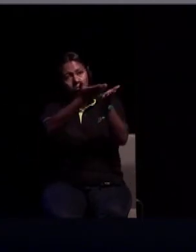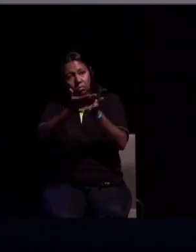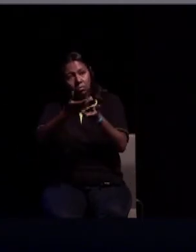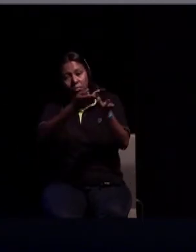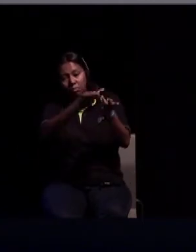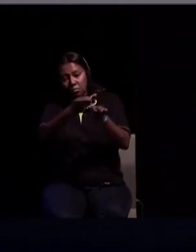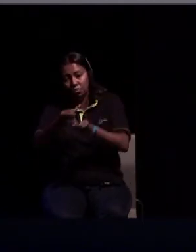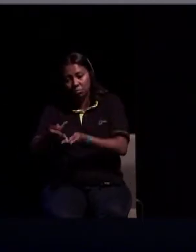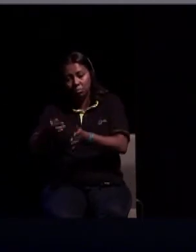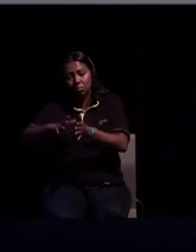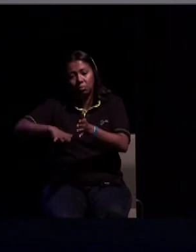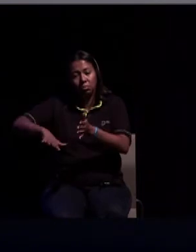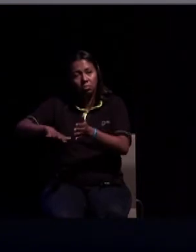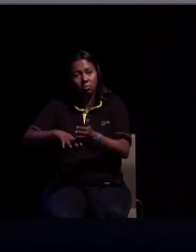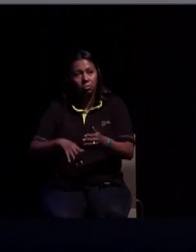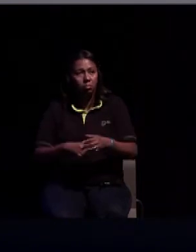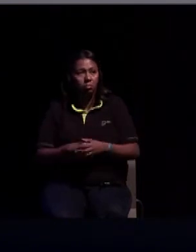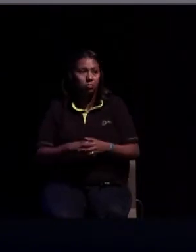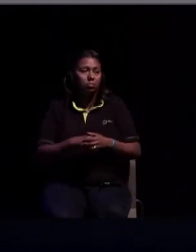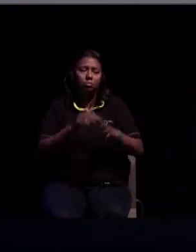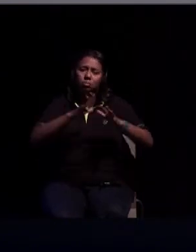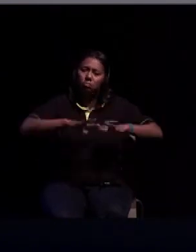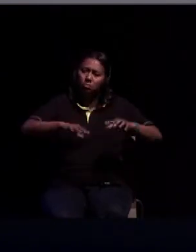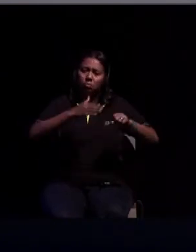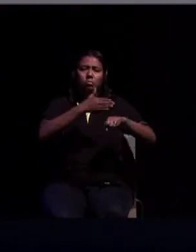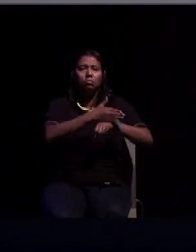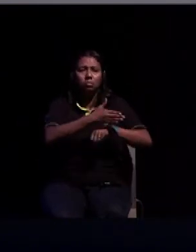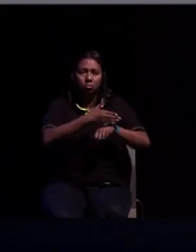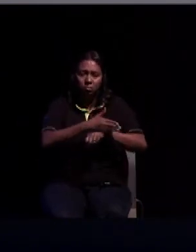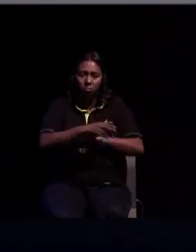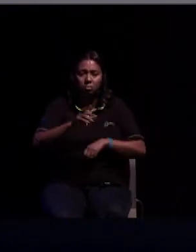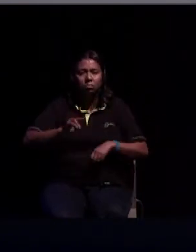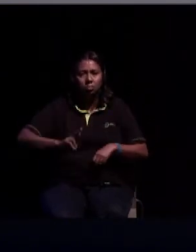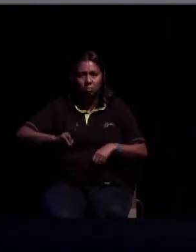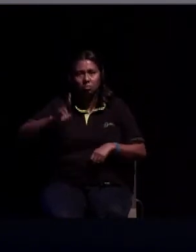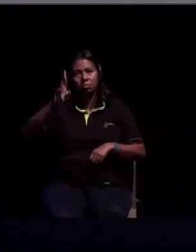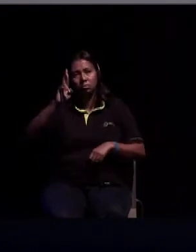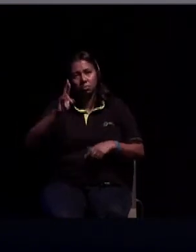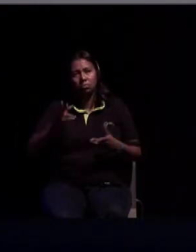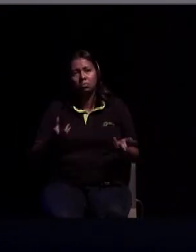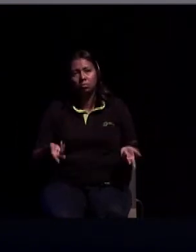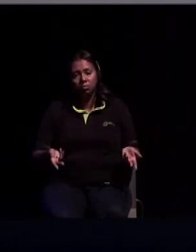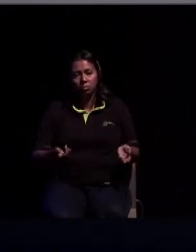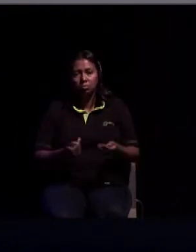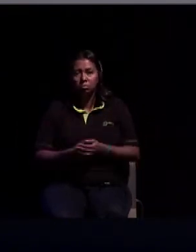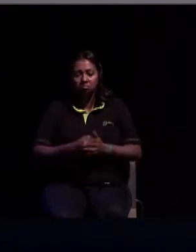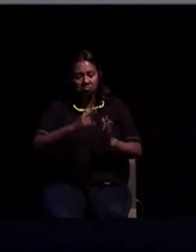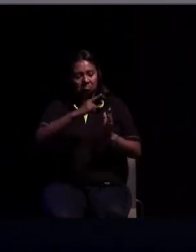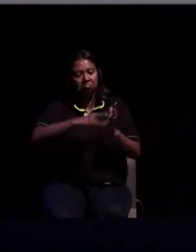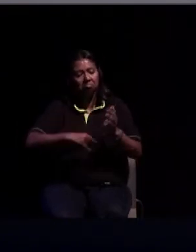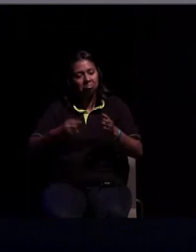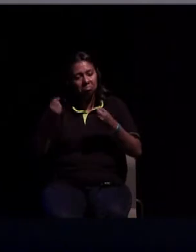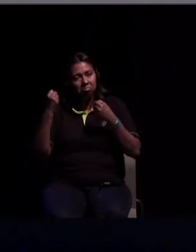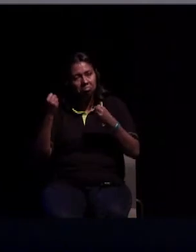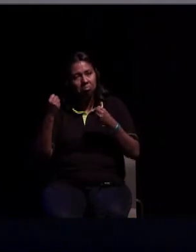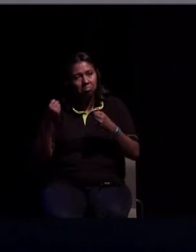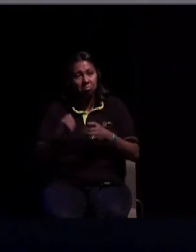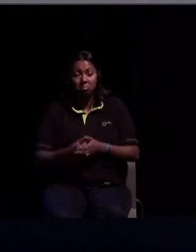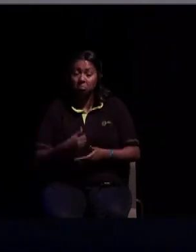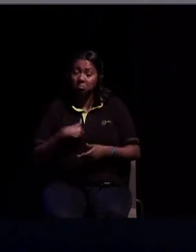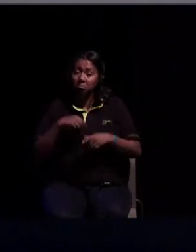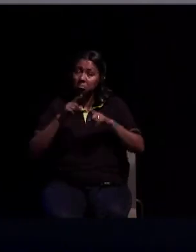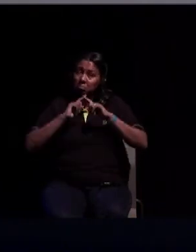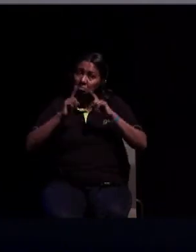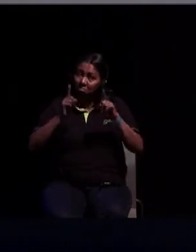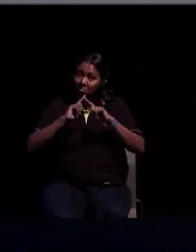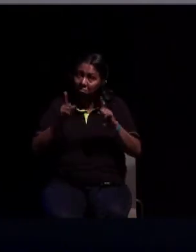who should be responsible. And it's a strong document. My complaint about the Global Code of